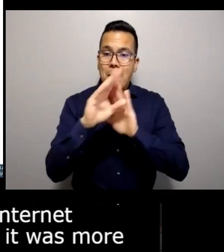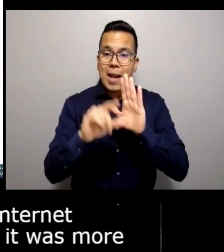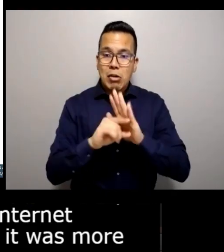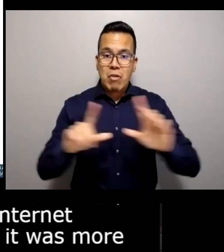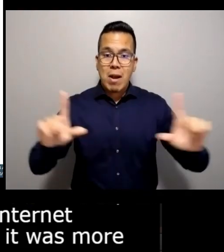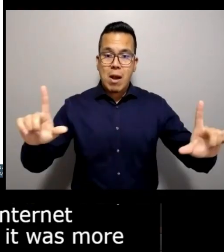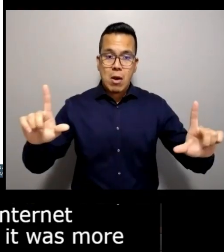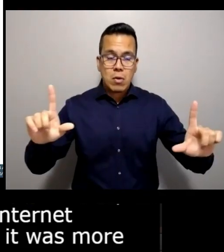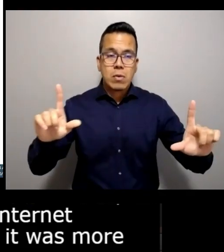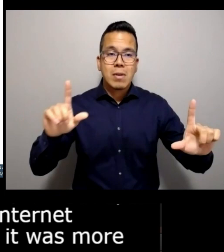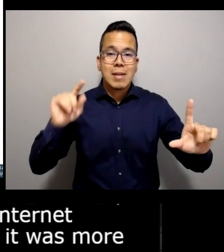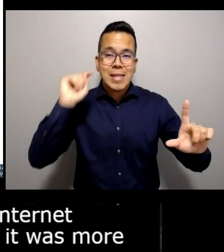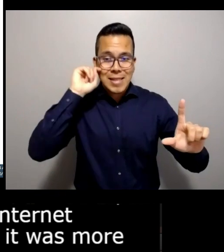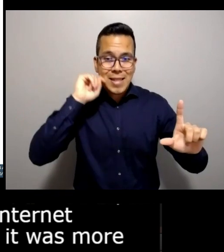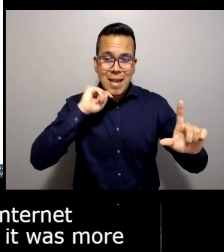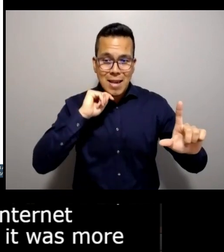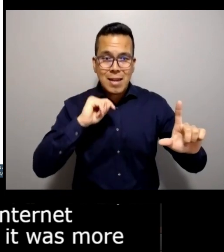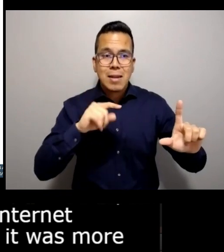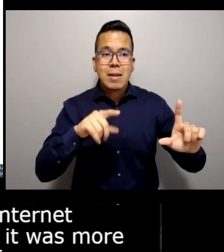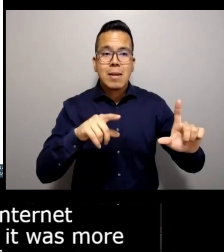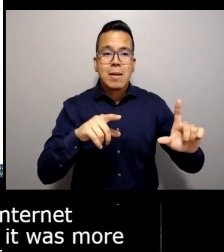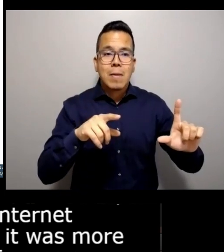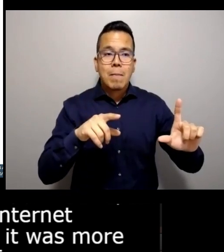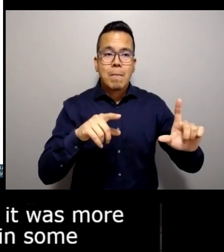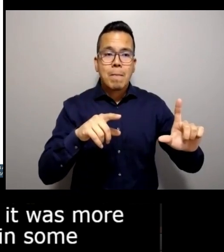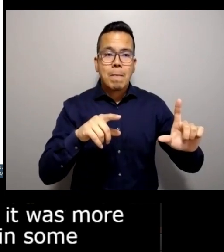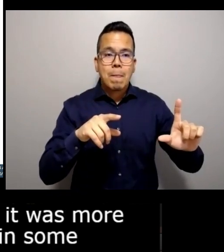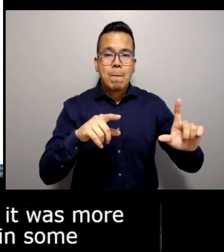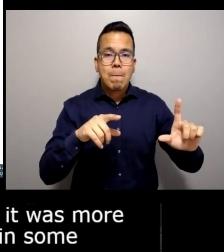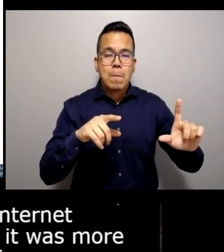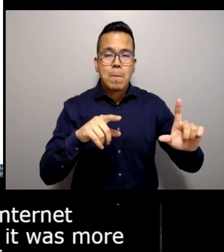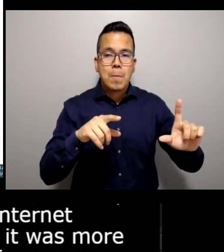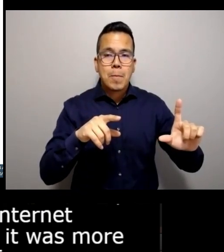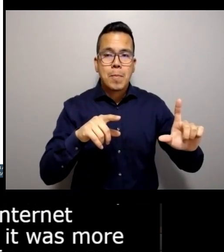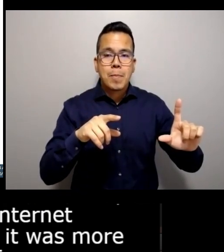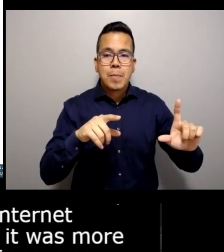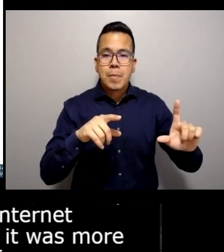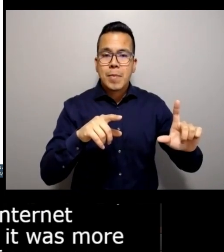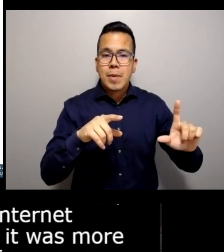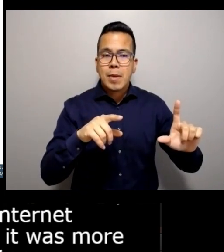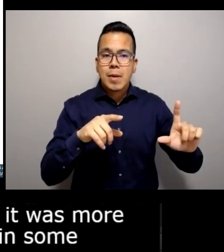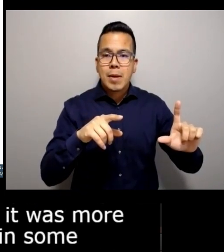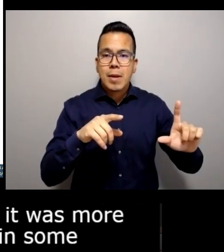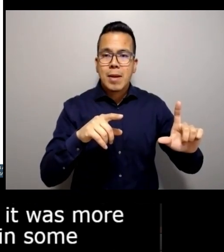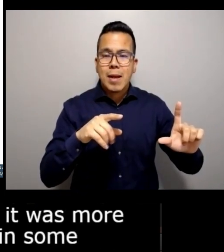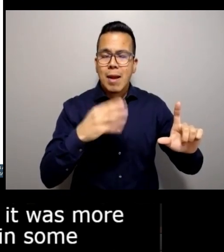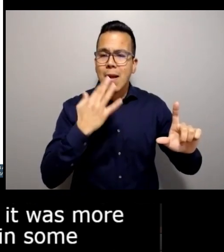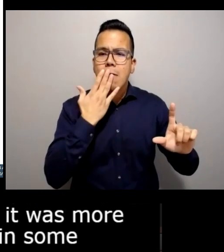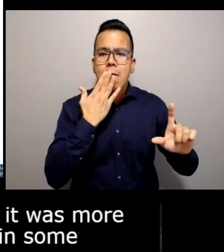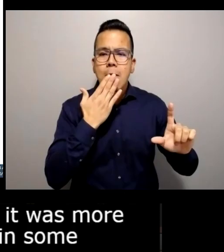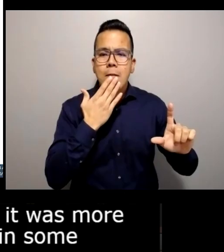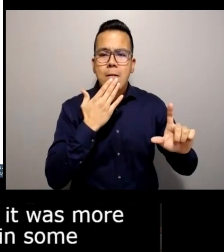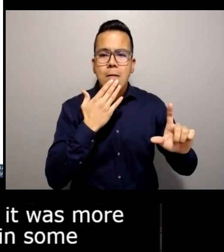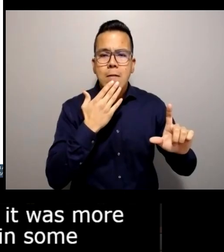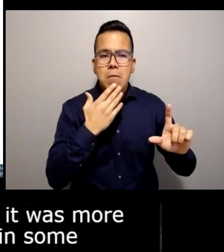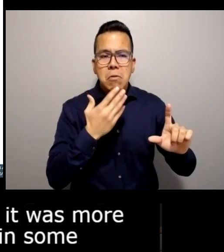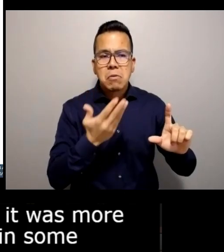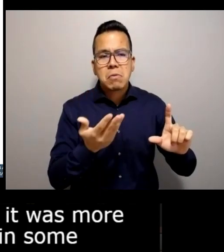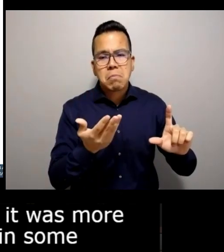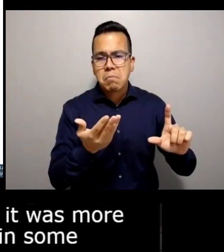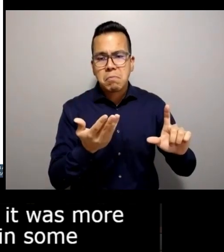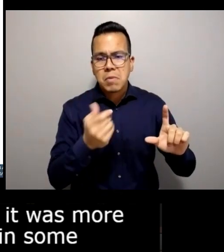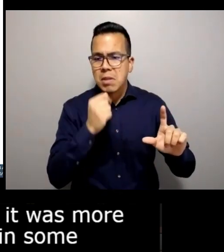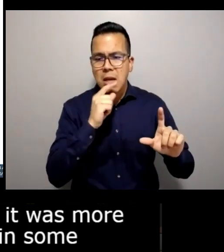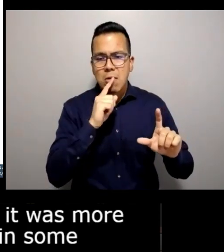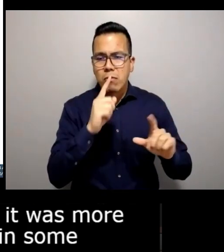in some cases the colors were not as differentiated. Of course, using black and white all